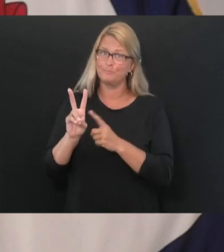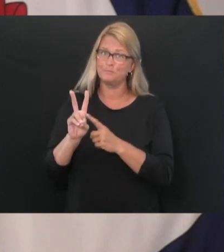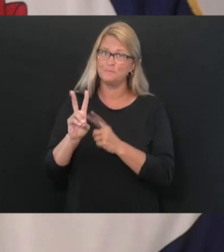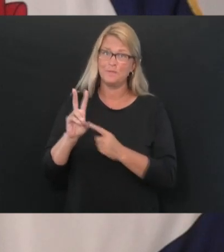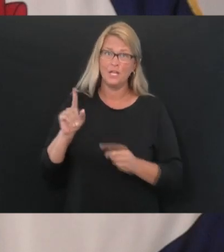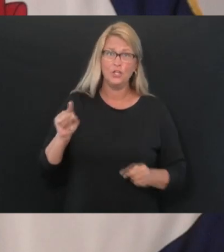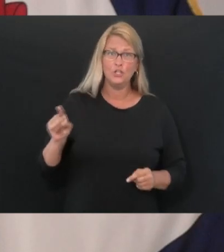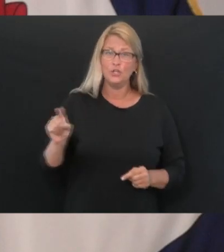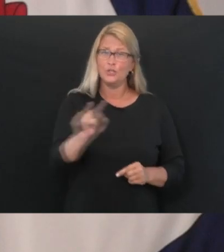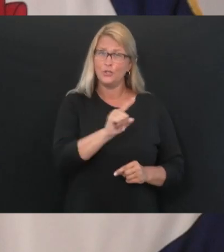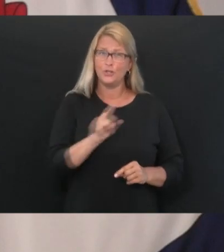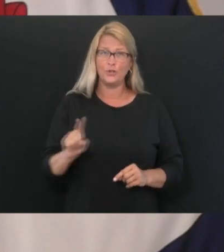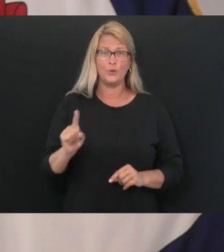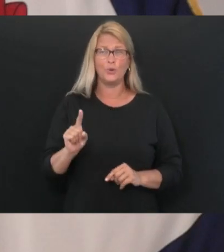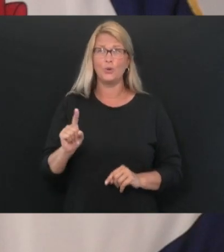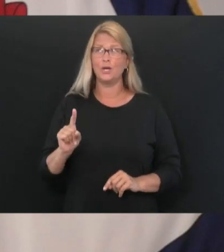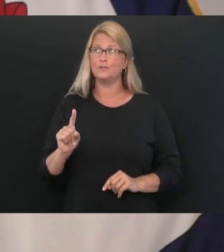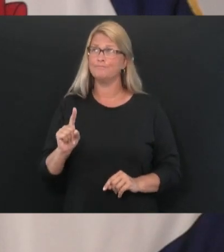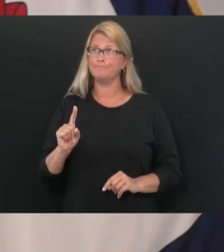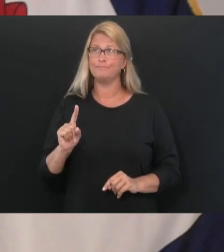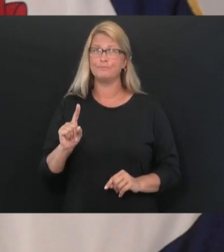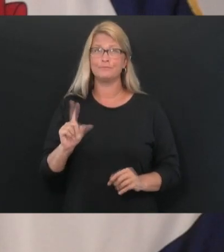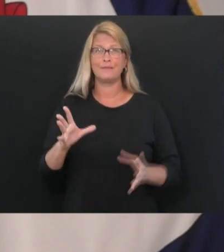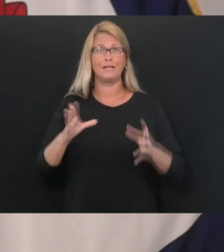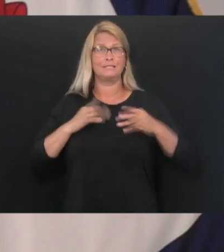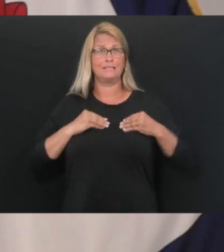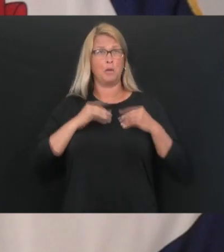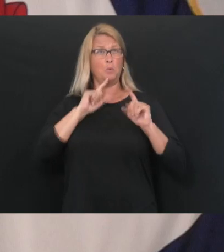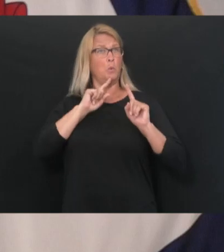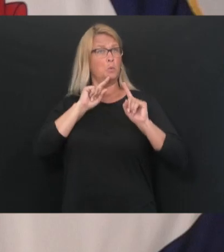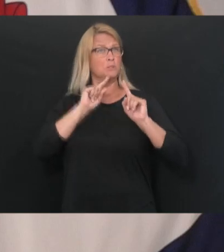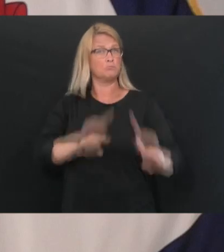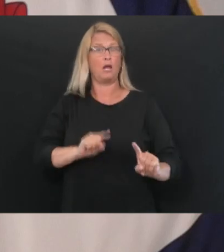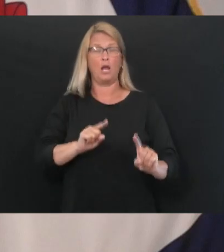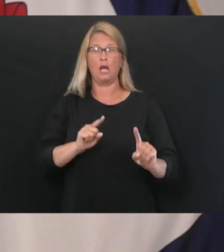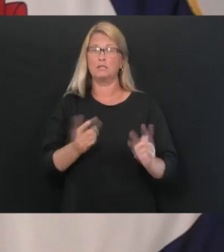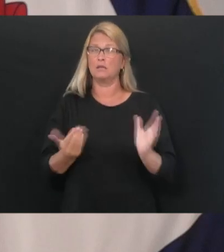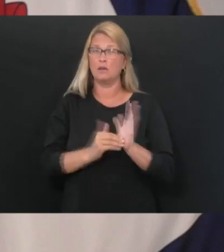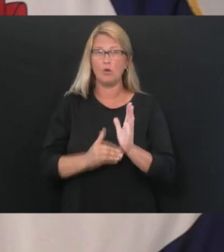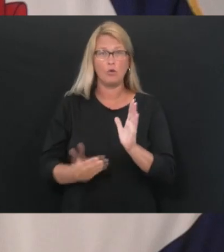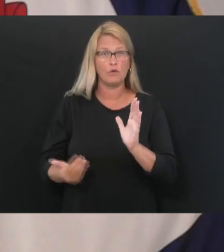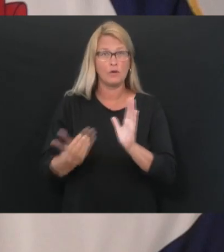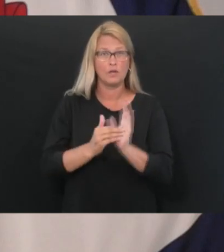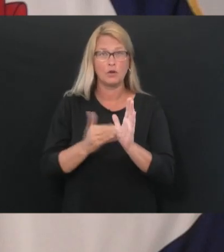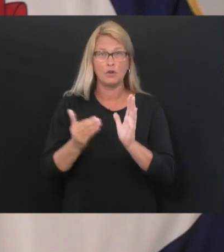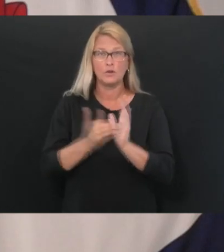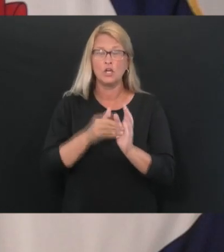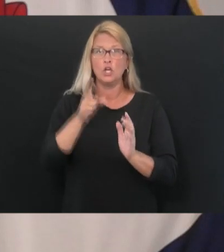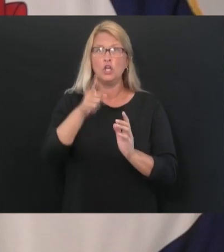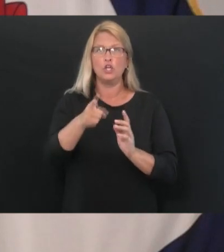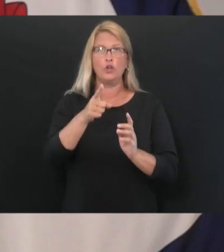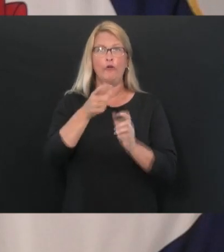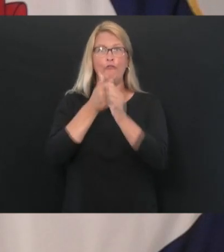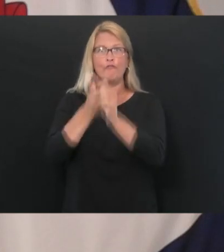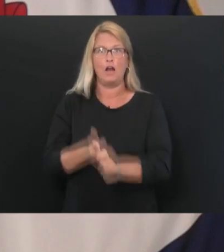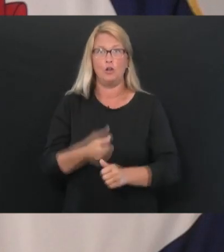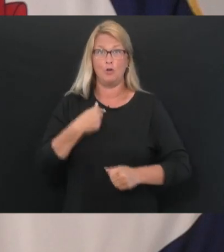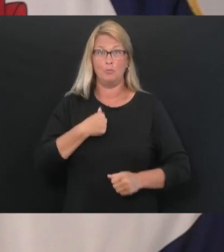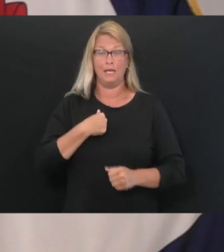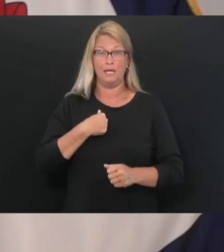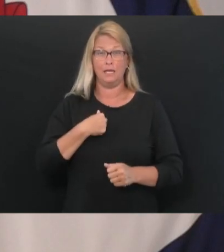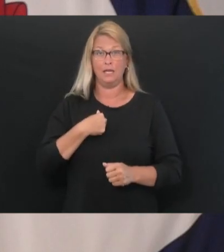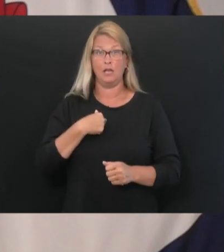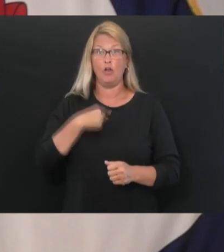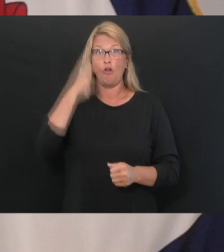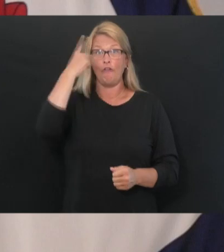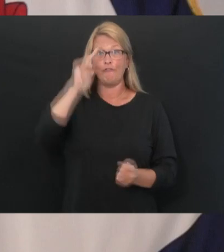you've responded miraculously, as I've said over and over, but you've counted on me to tell you the truth, and